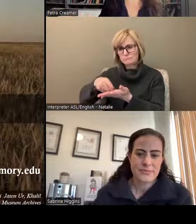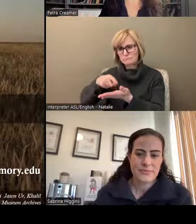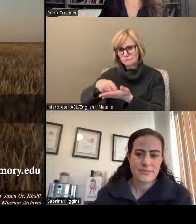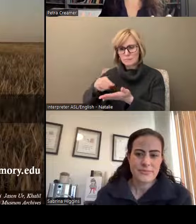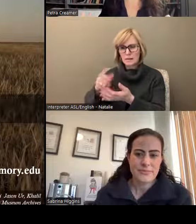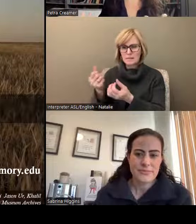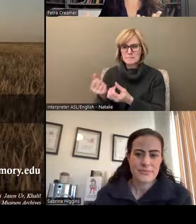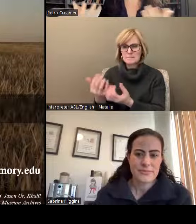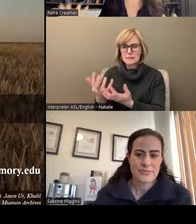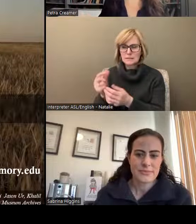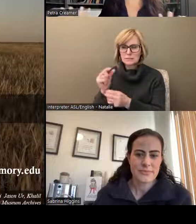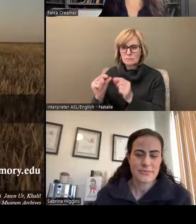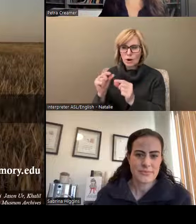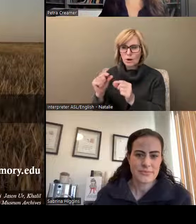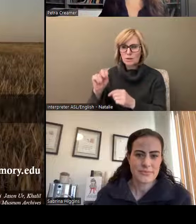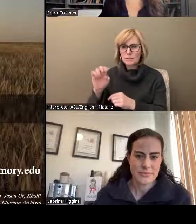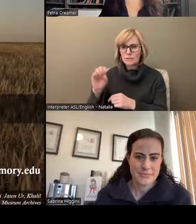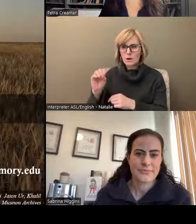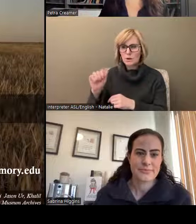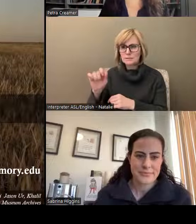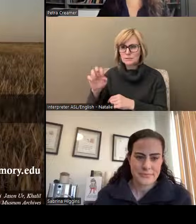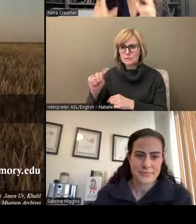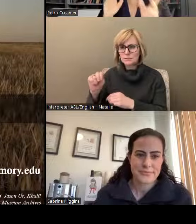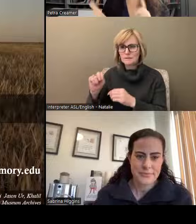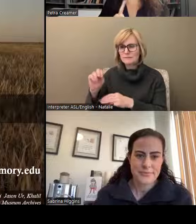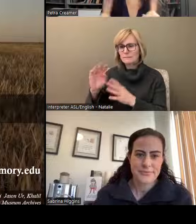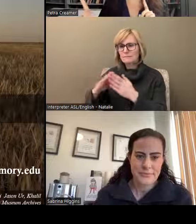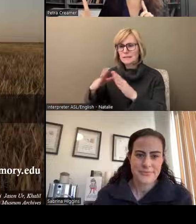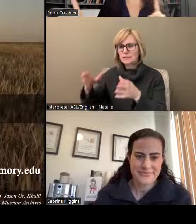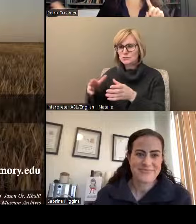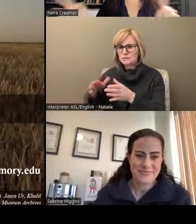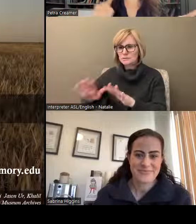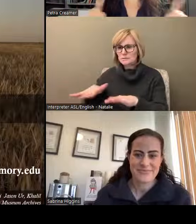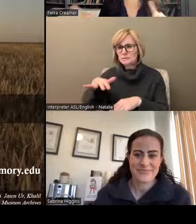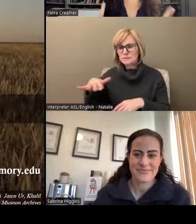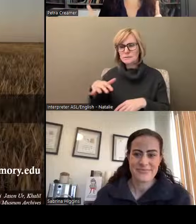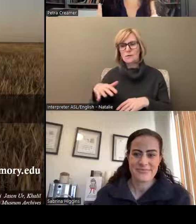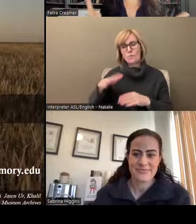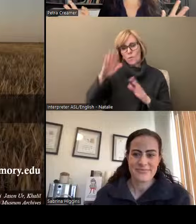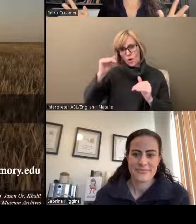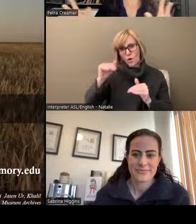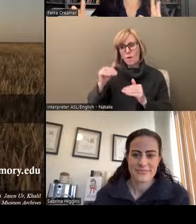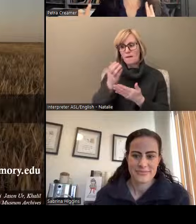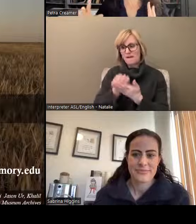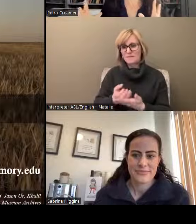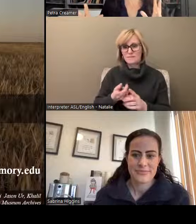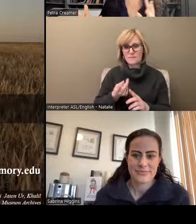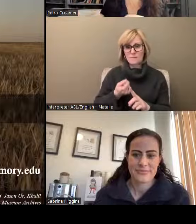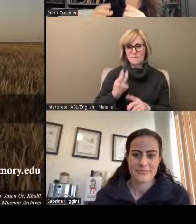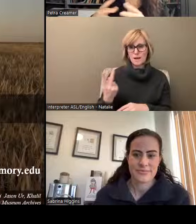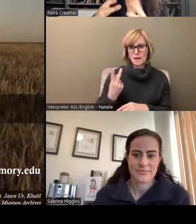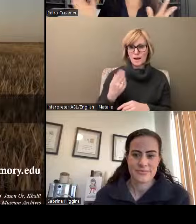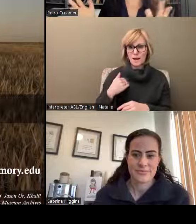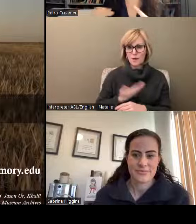whole bunch of tiny Neo-Assyrian villages. So we're hoping that, the evidence coming out of both of our projects is kind of